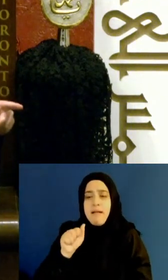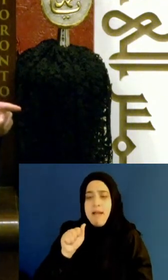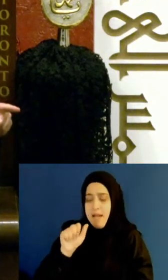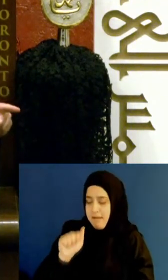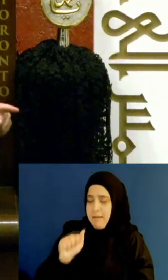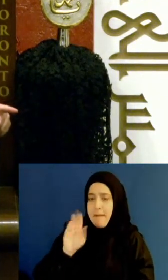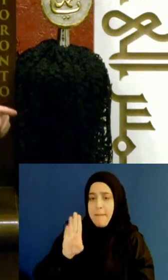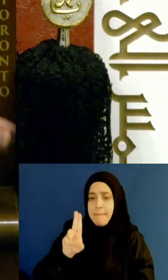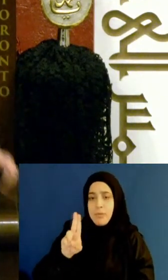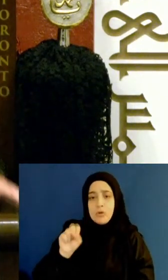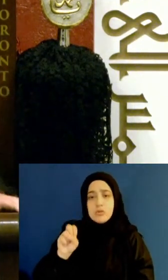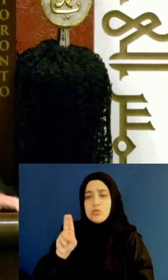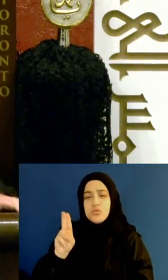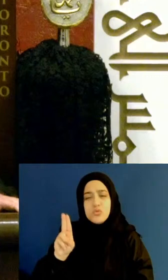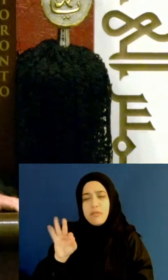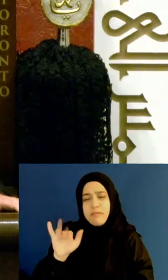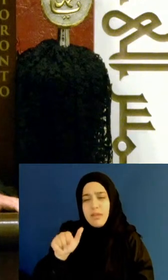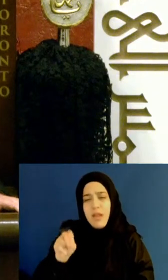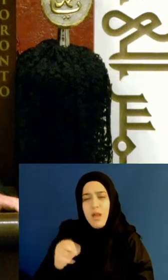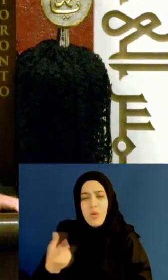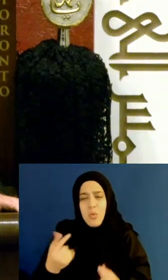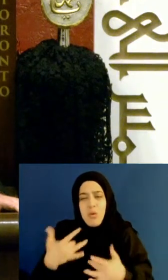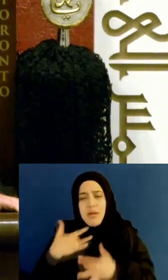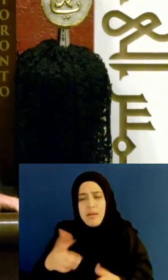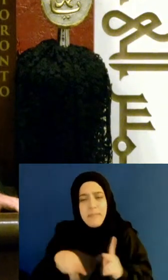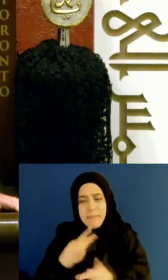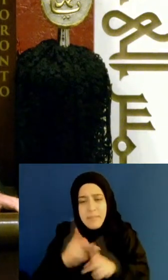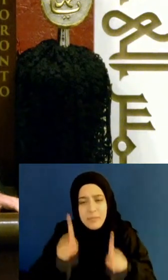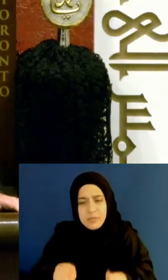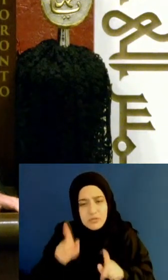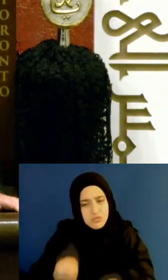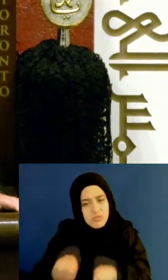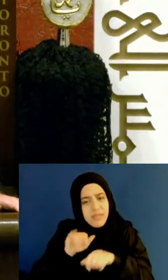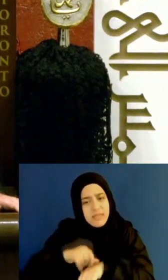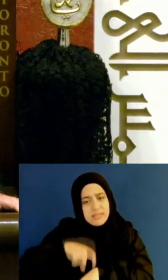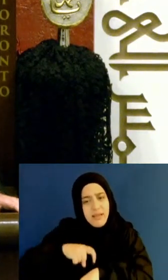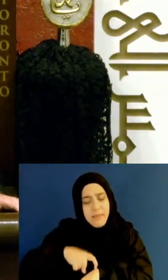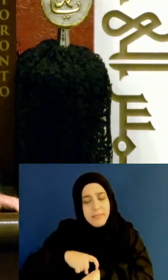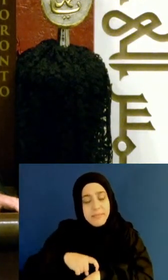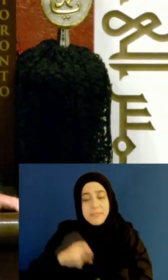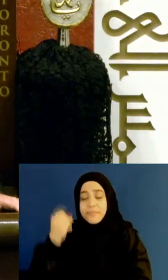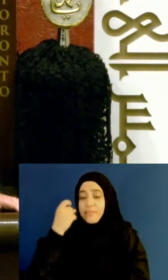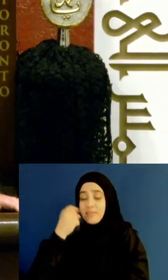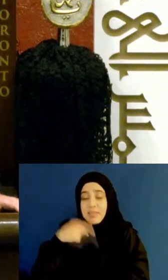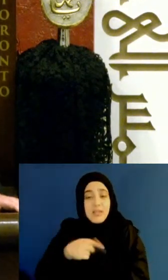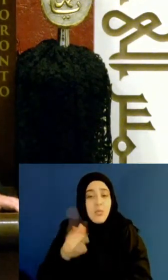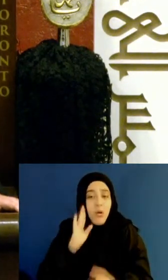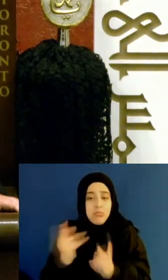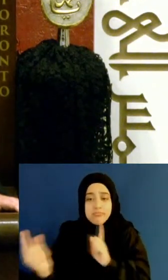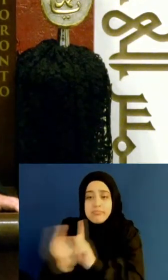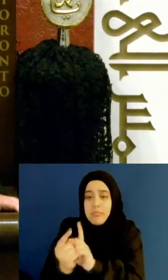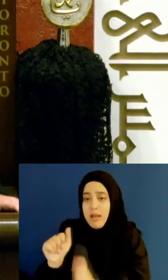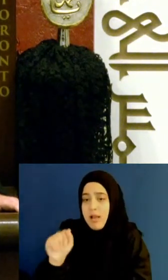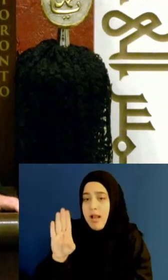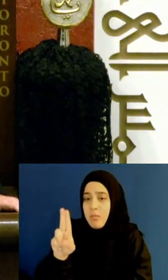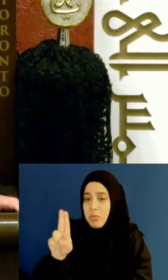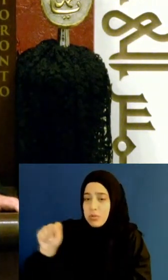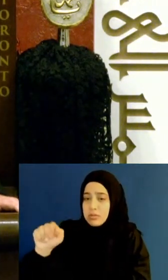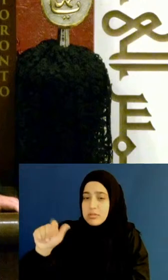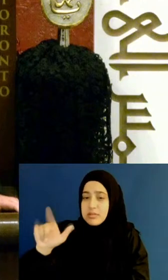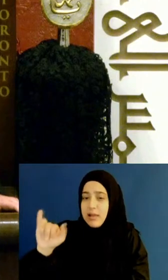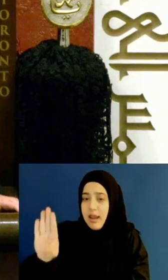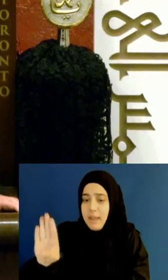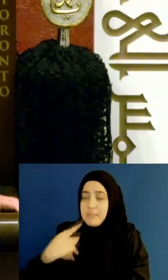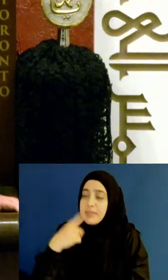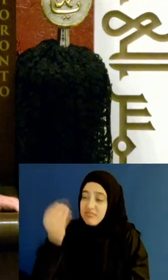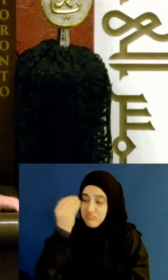say to him, "Oh Abu Talib, tell your nephew that this religion is not